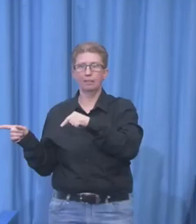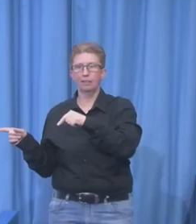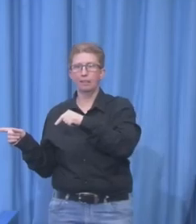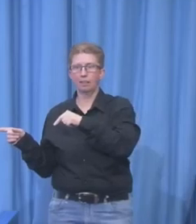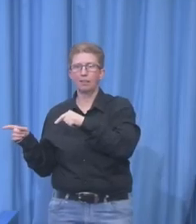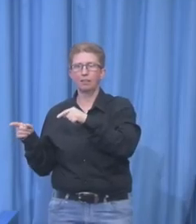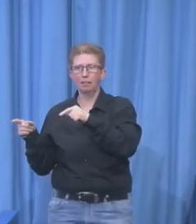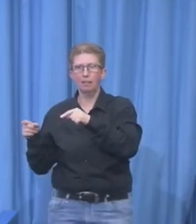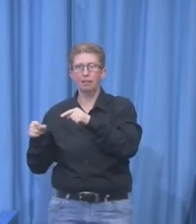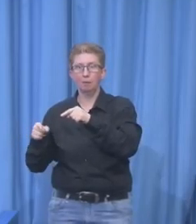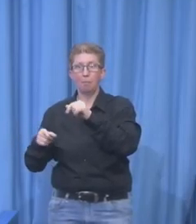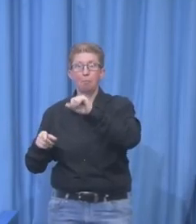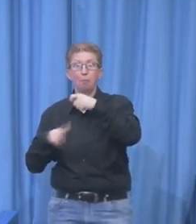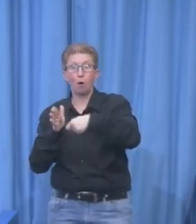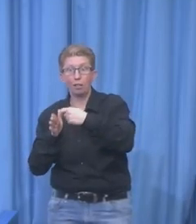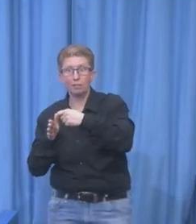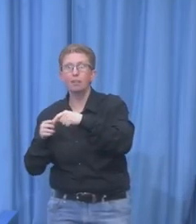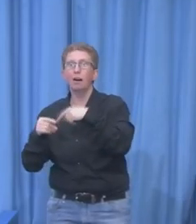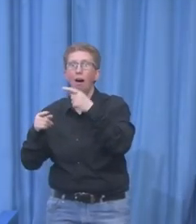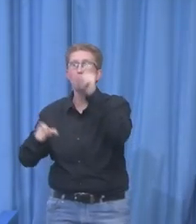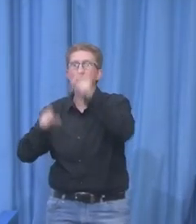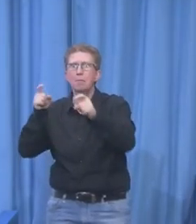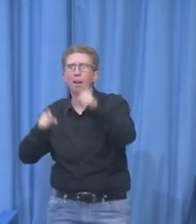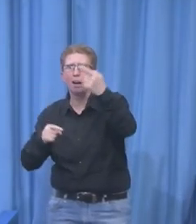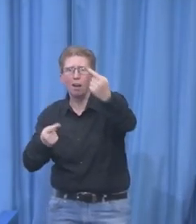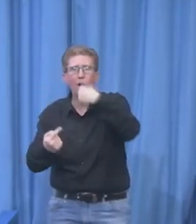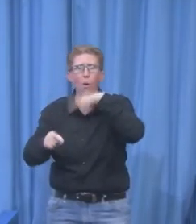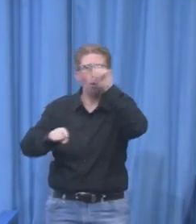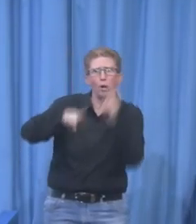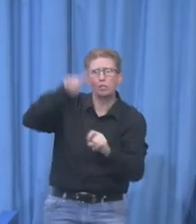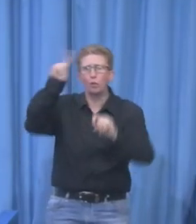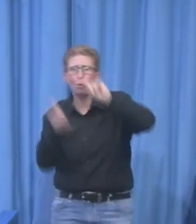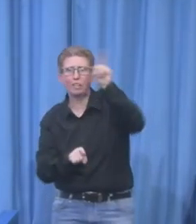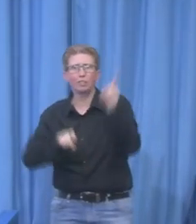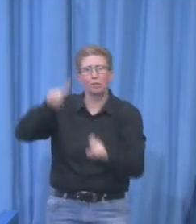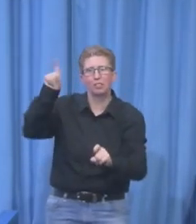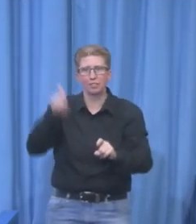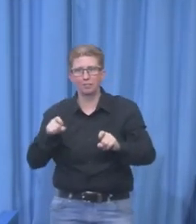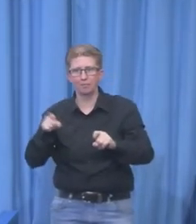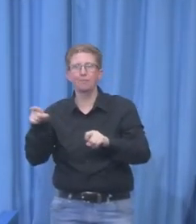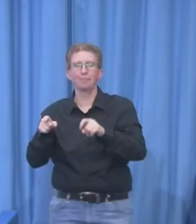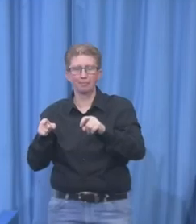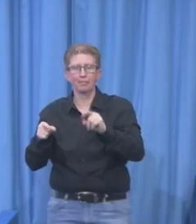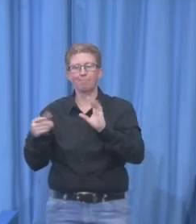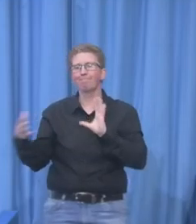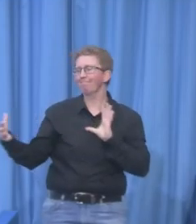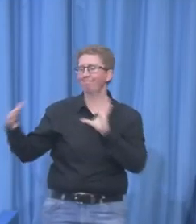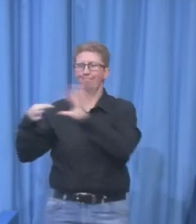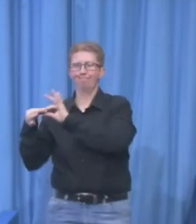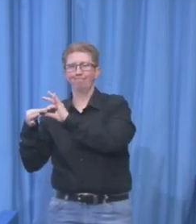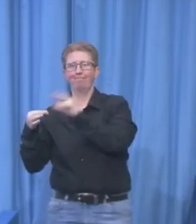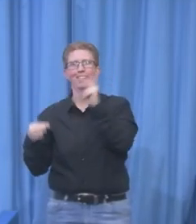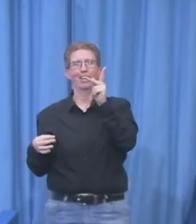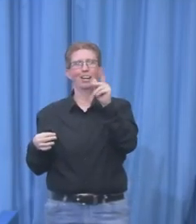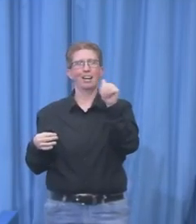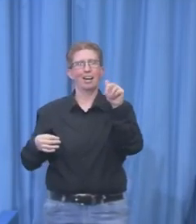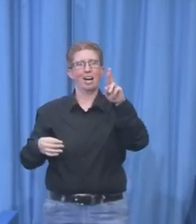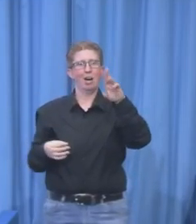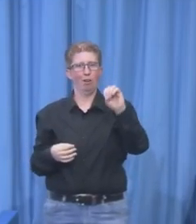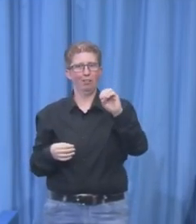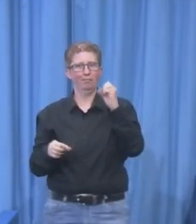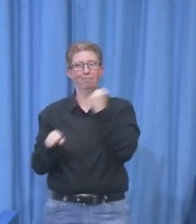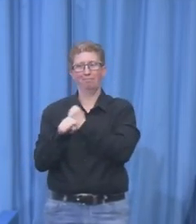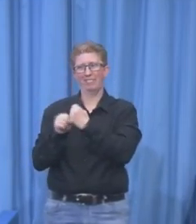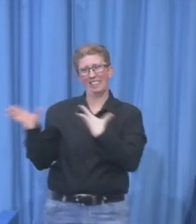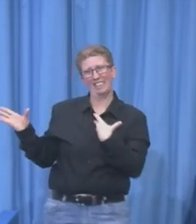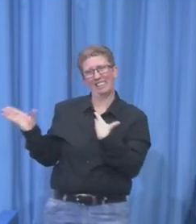with CARE. And what Peter, the examples he gave you, I couldn't be prouder to hear when he talks about it,